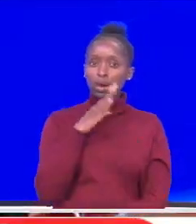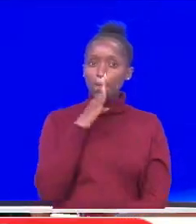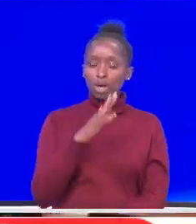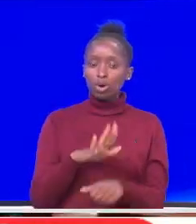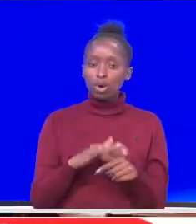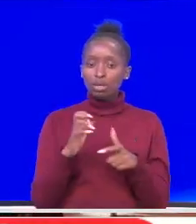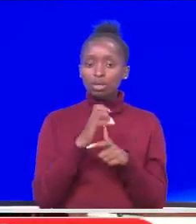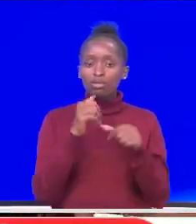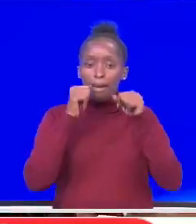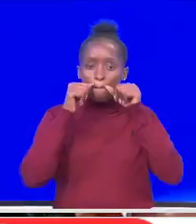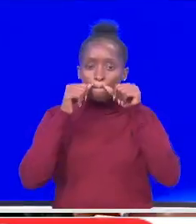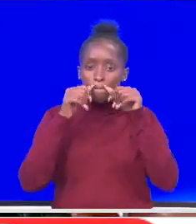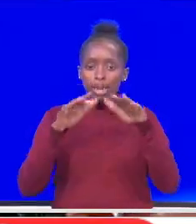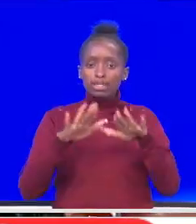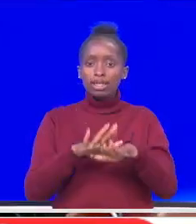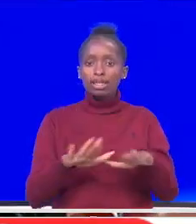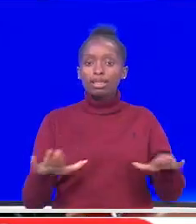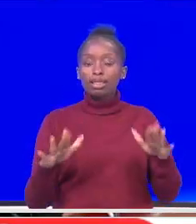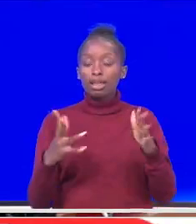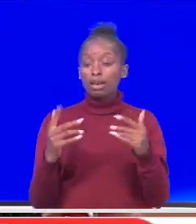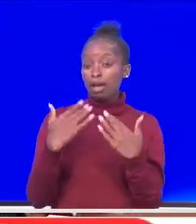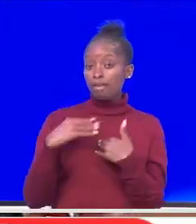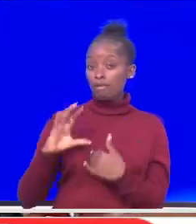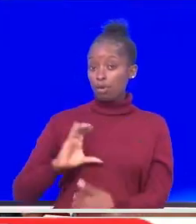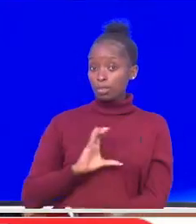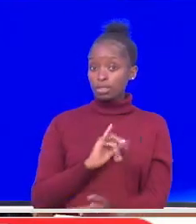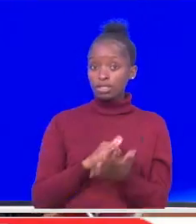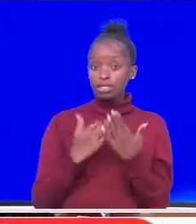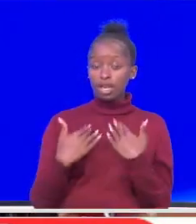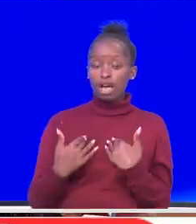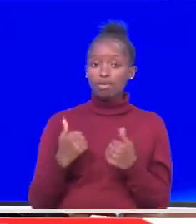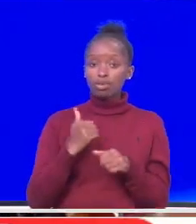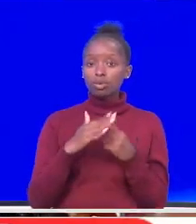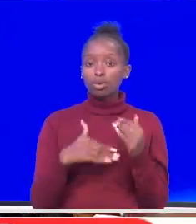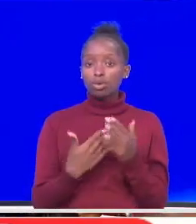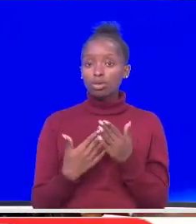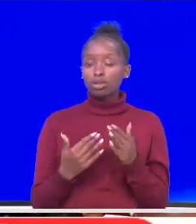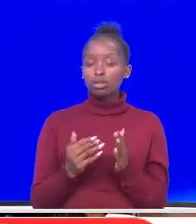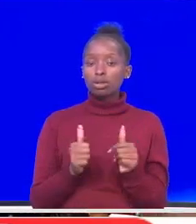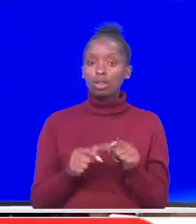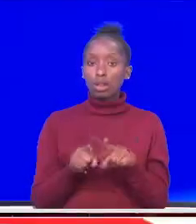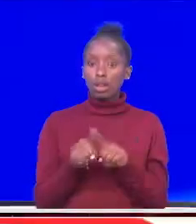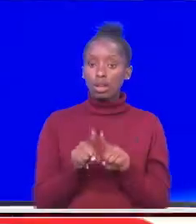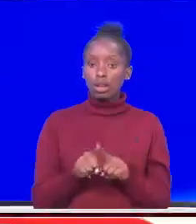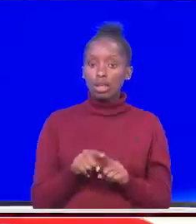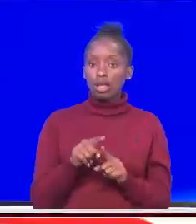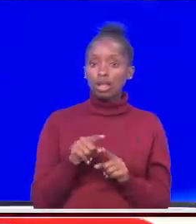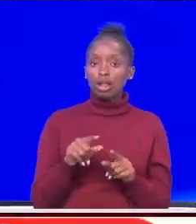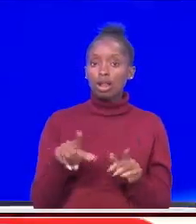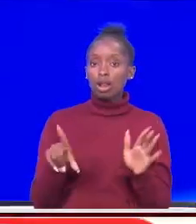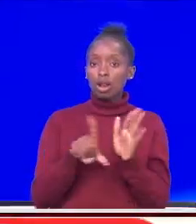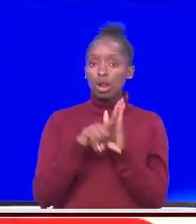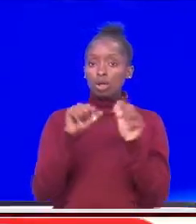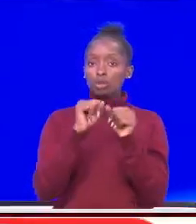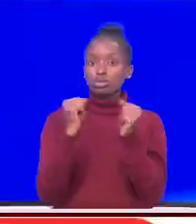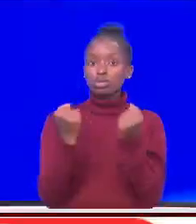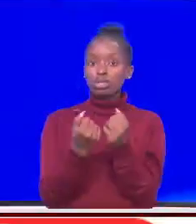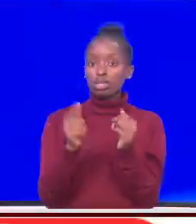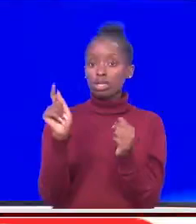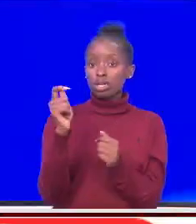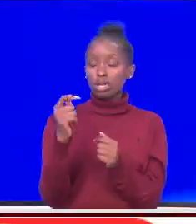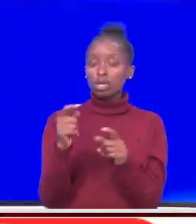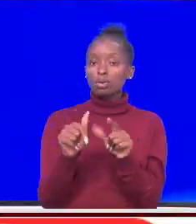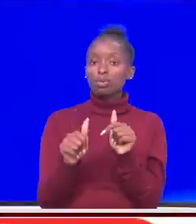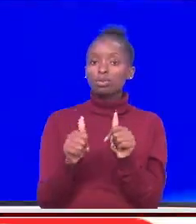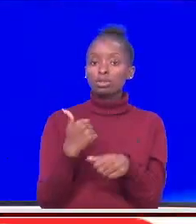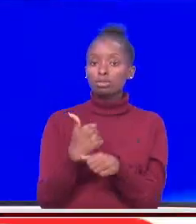The committee also picked views from other stakeholders such as the Law Society of Kenya, which called on the legislators to be guided by the 2010